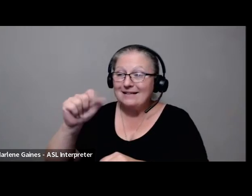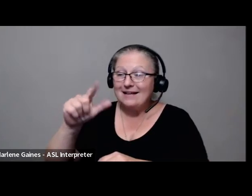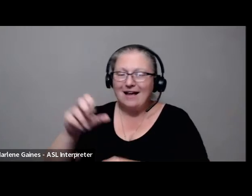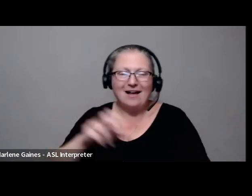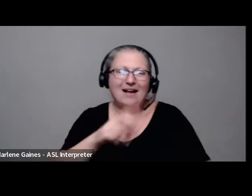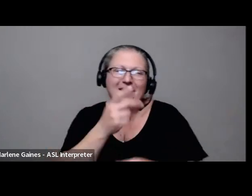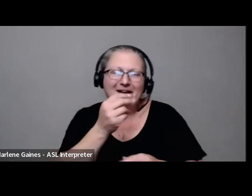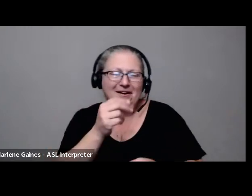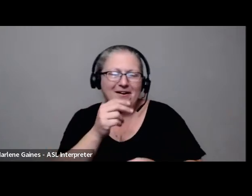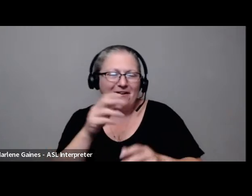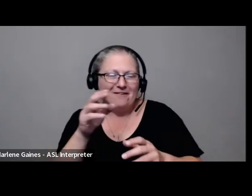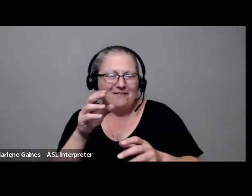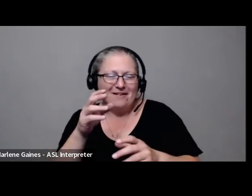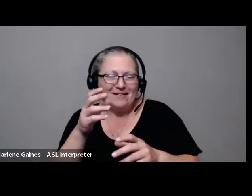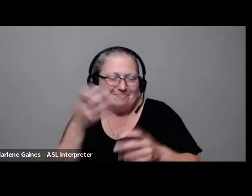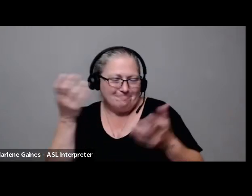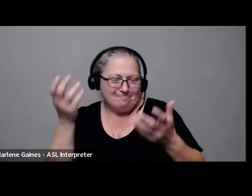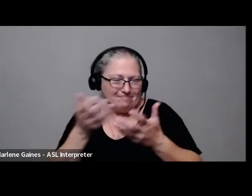independent study. No.